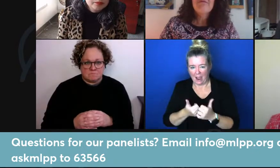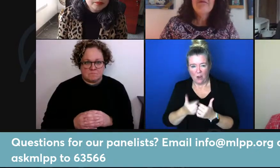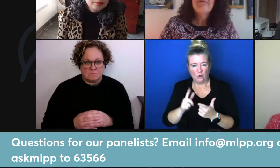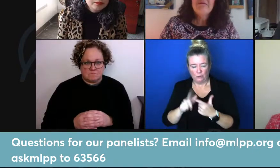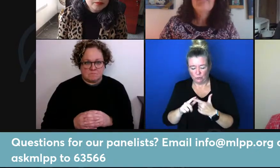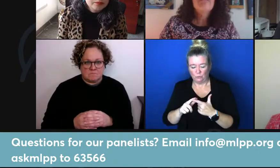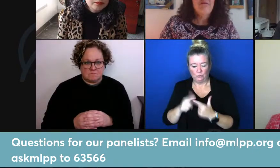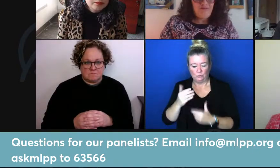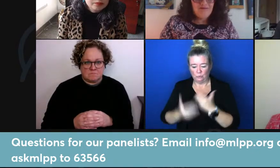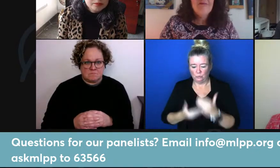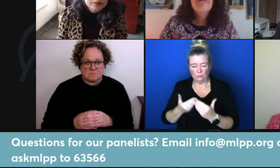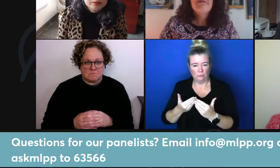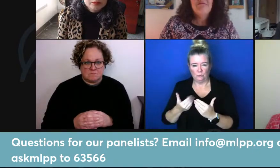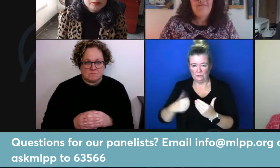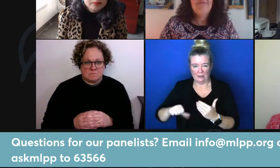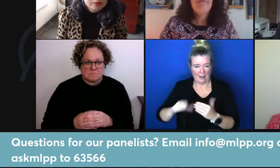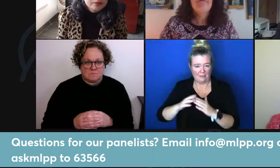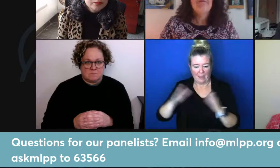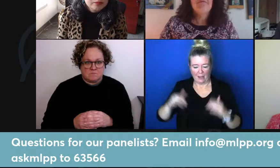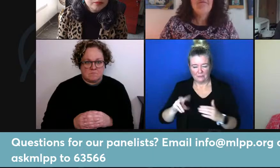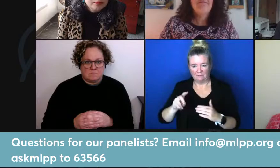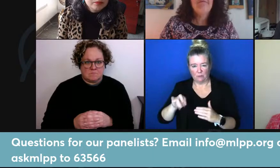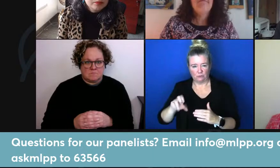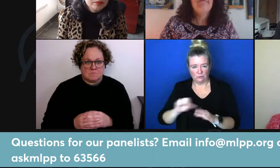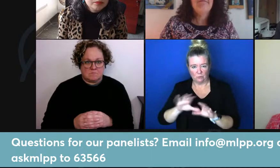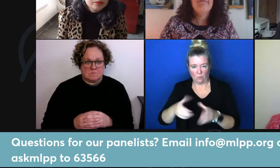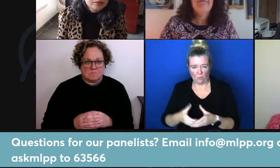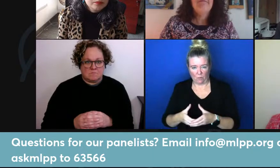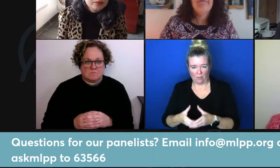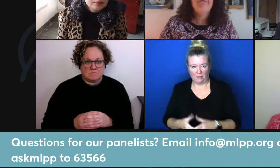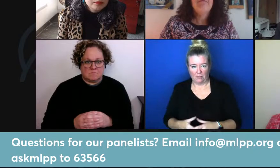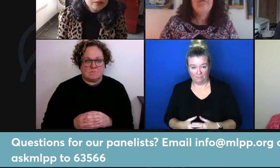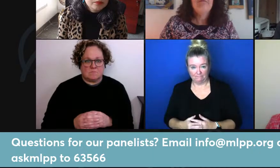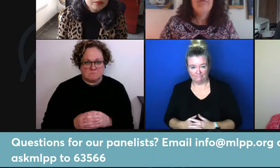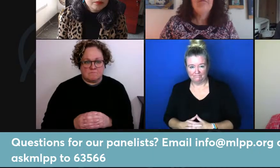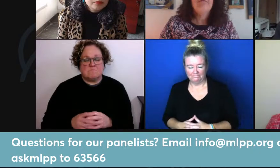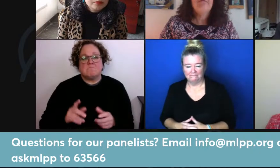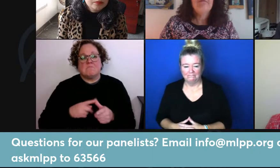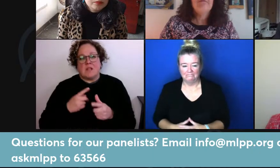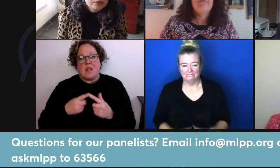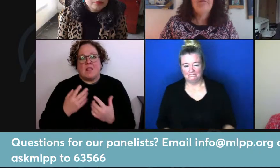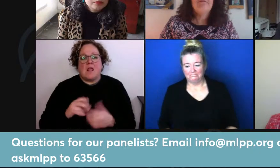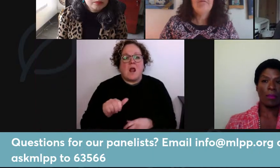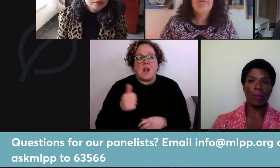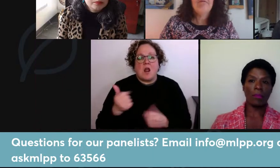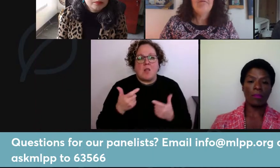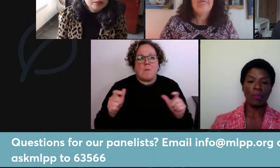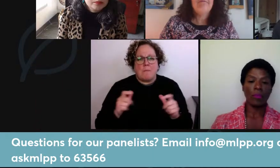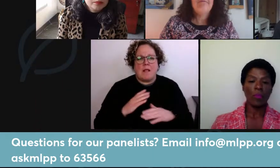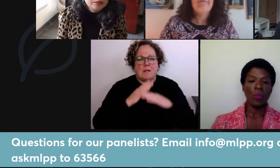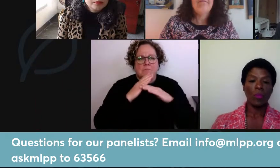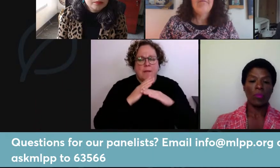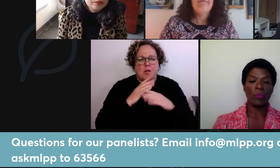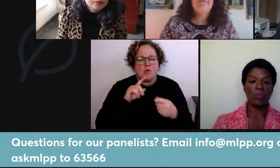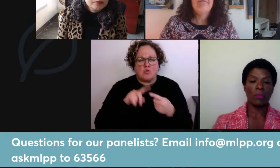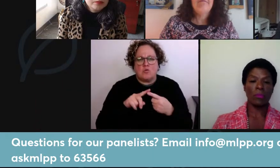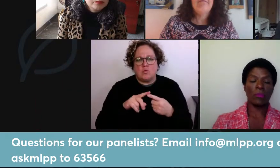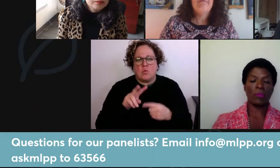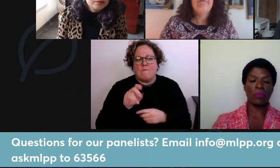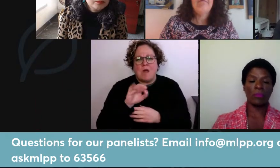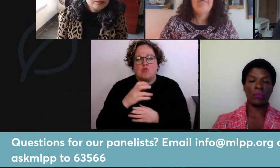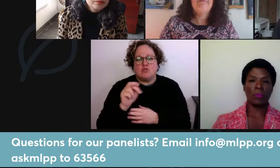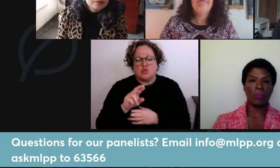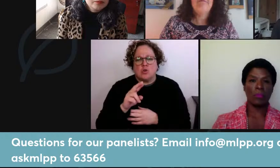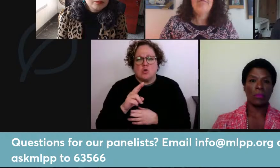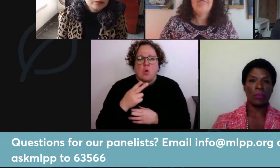deny housing to voucher holders. And then another big impediment to voucher holder success is